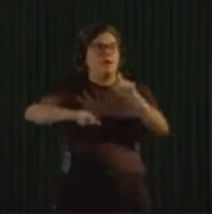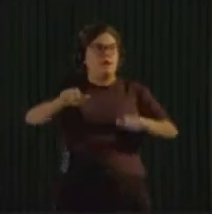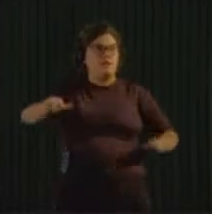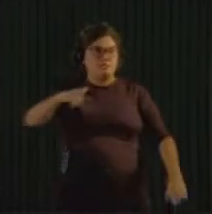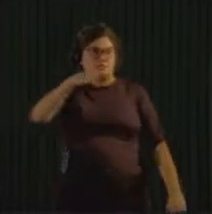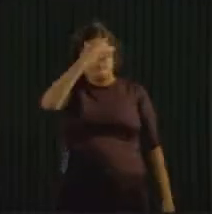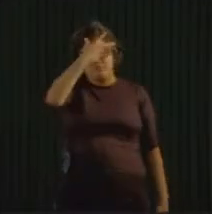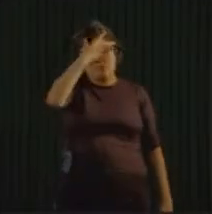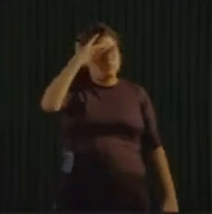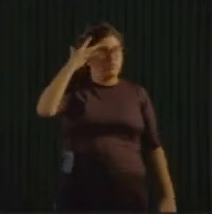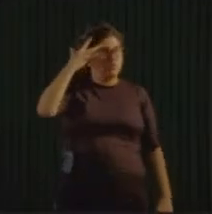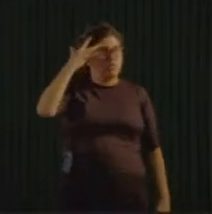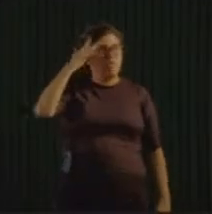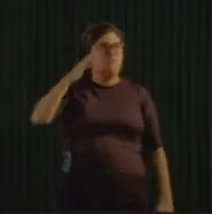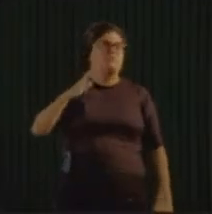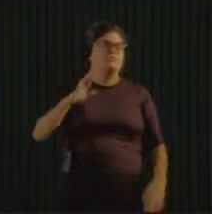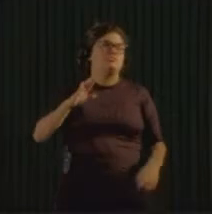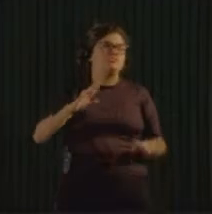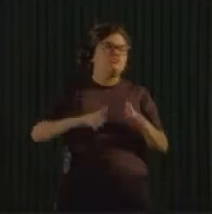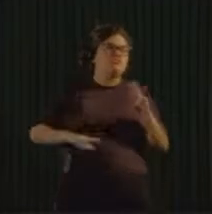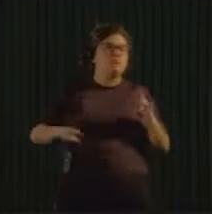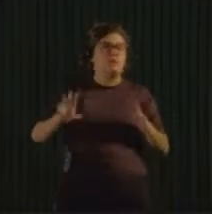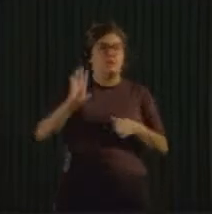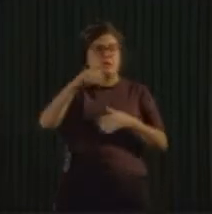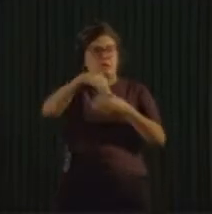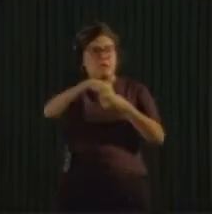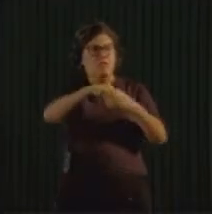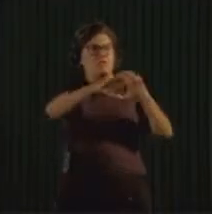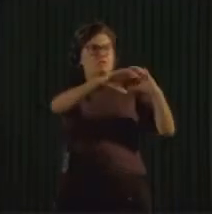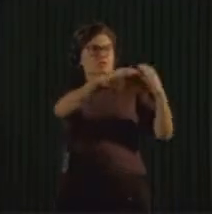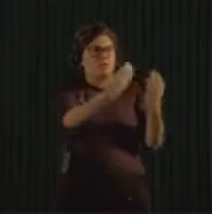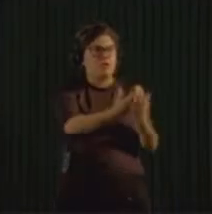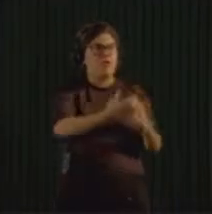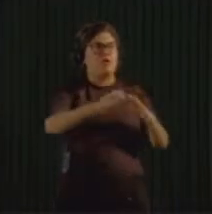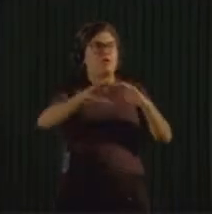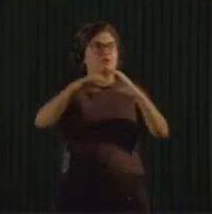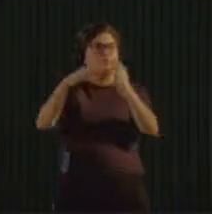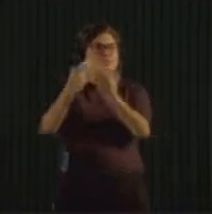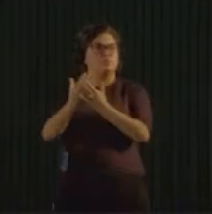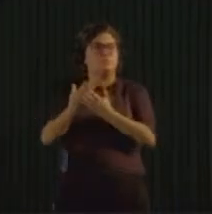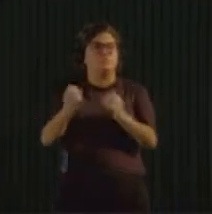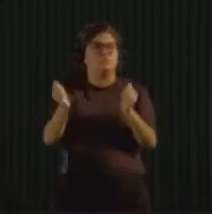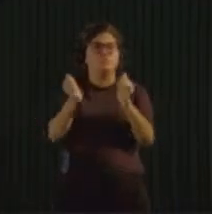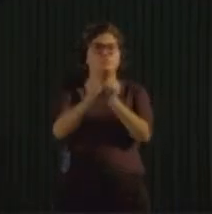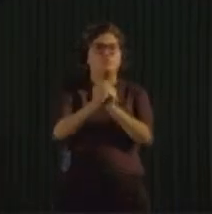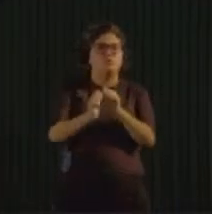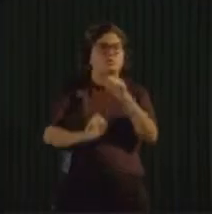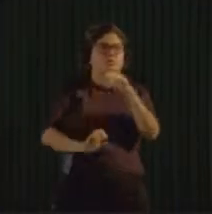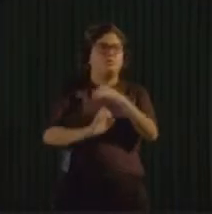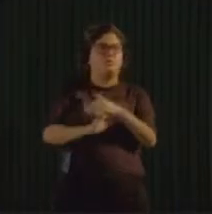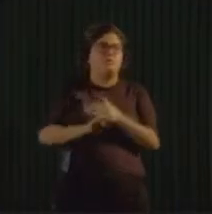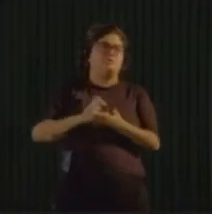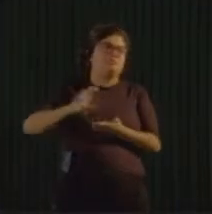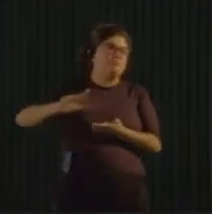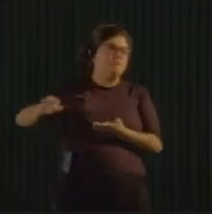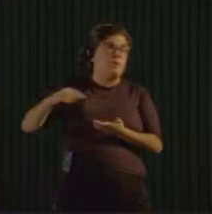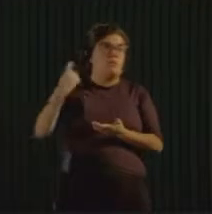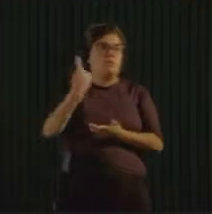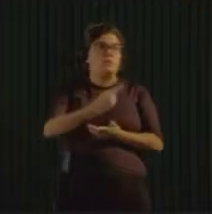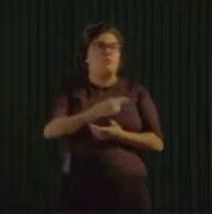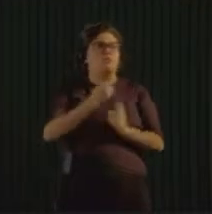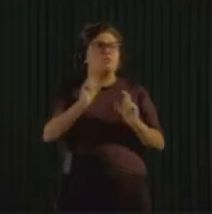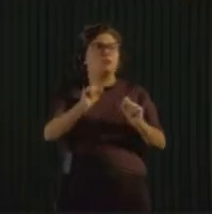people all over the communities and different businesses and so on, so what. But we are trying to basically